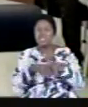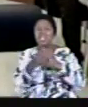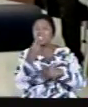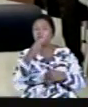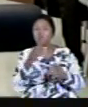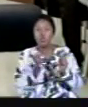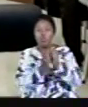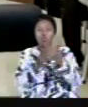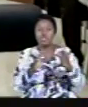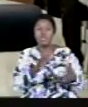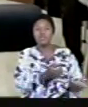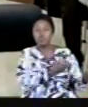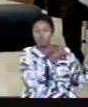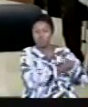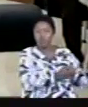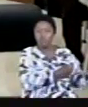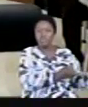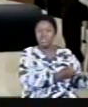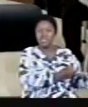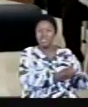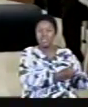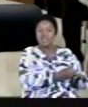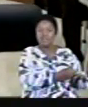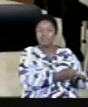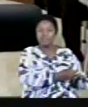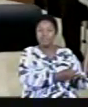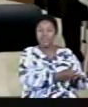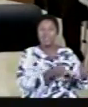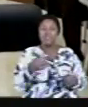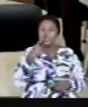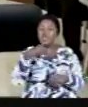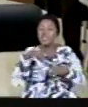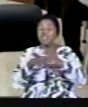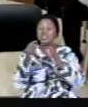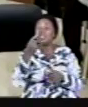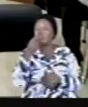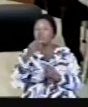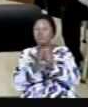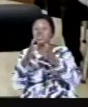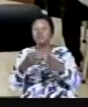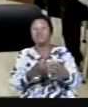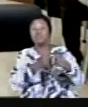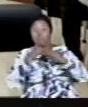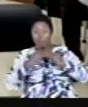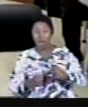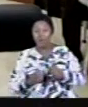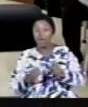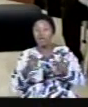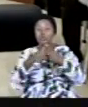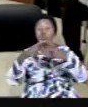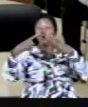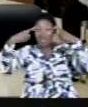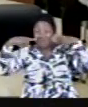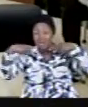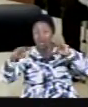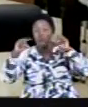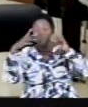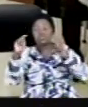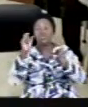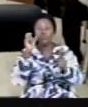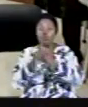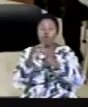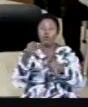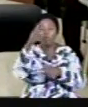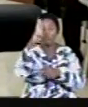in tongues without ability to declare the word of God with